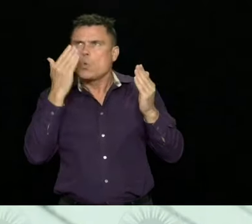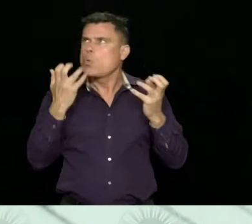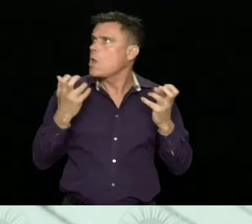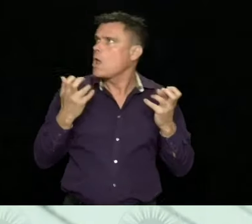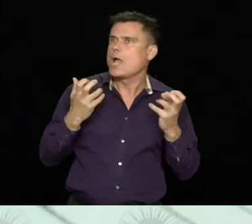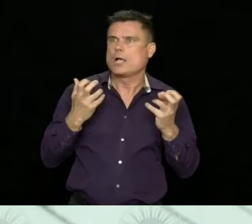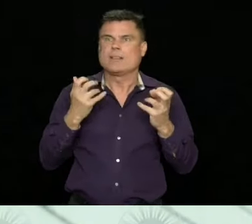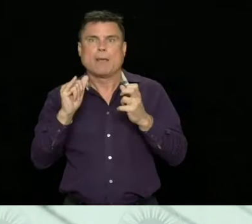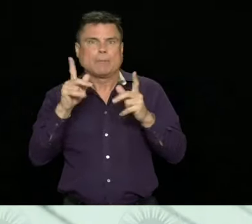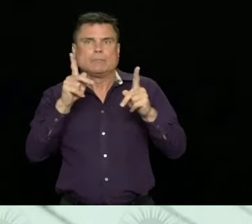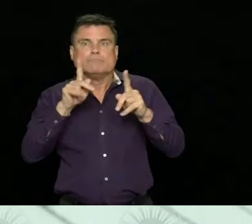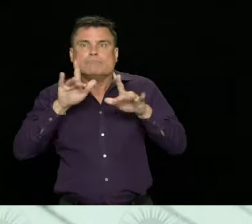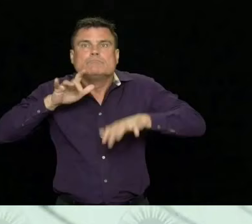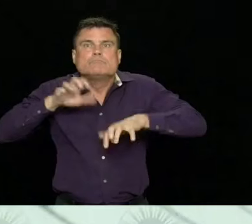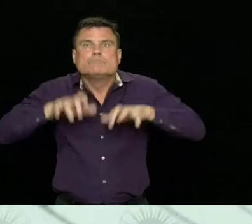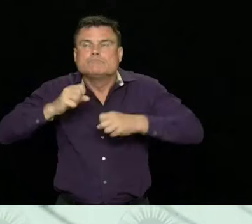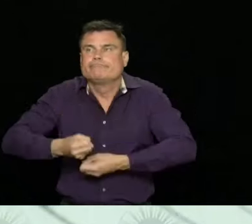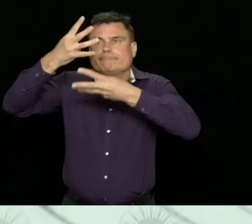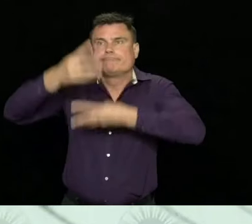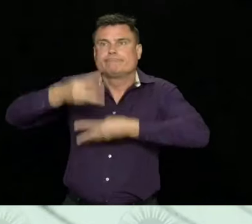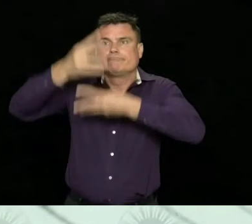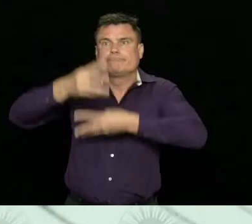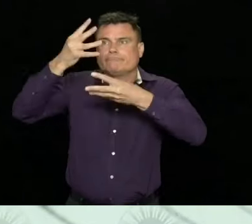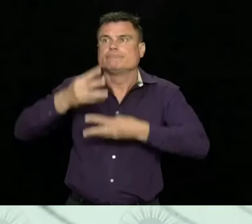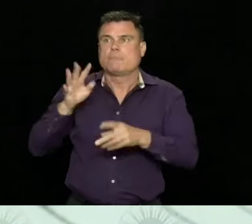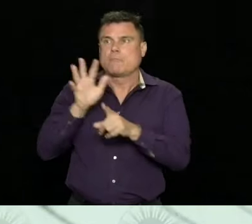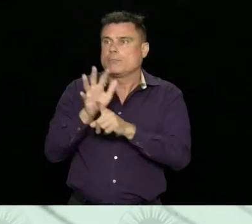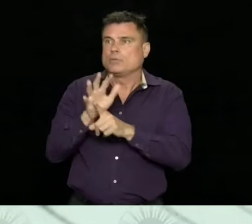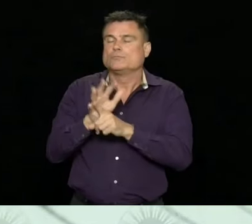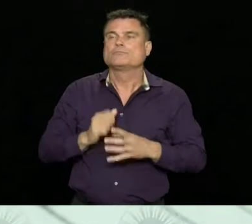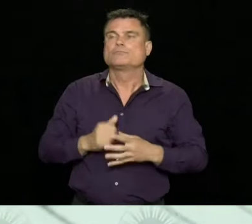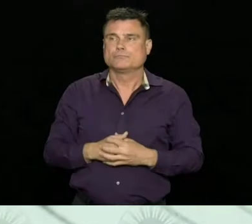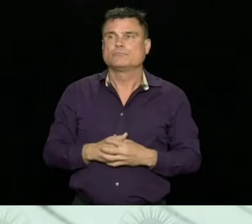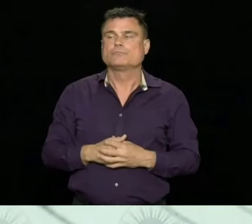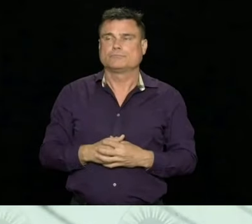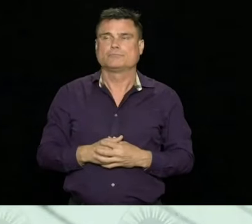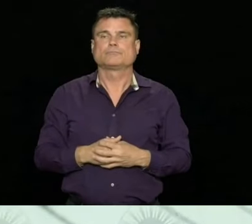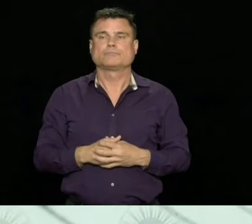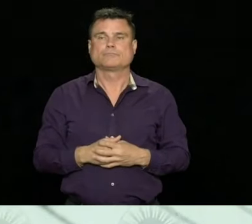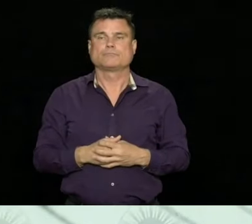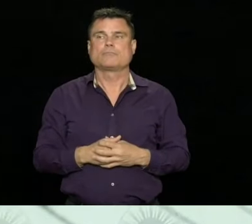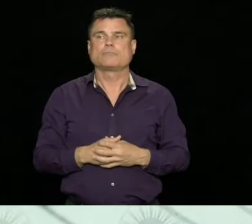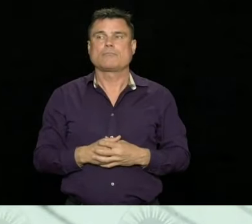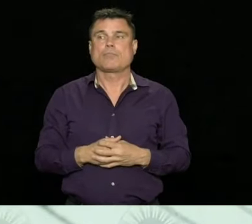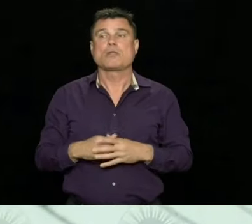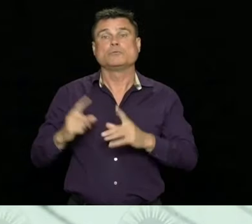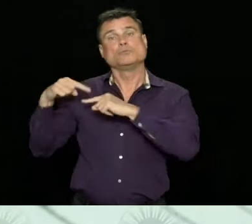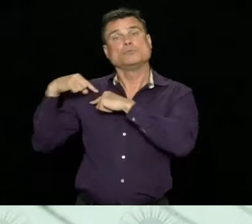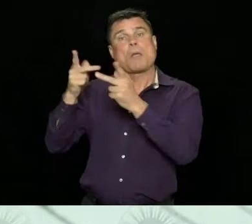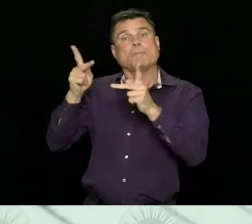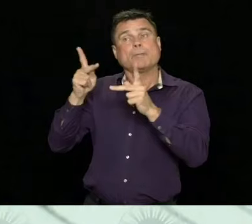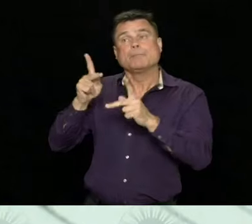524,000 page views of its guidelines and COVID-19 resources. That's